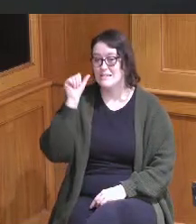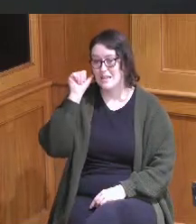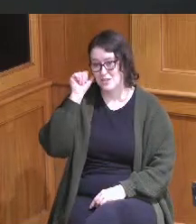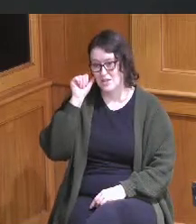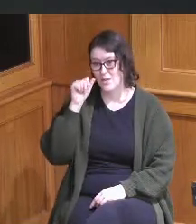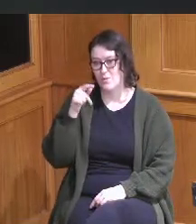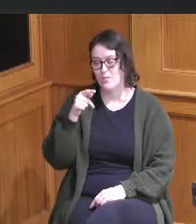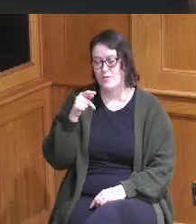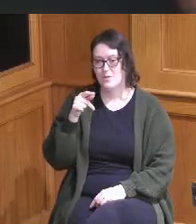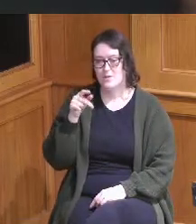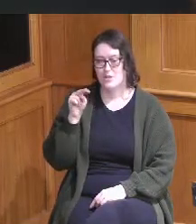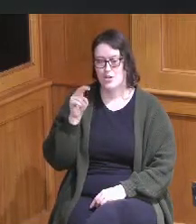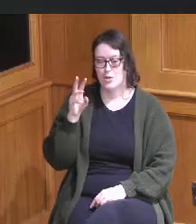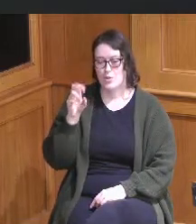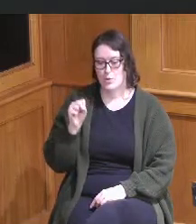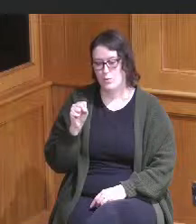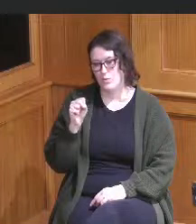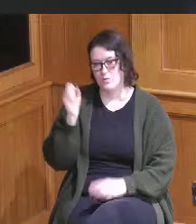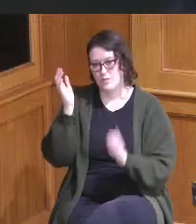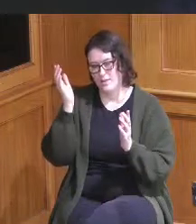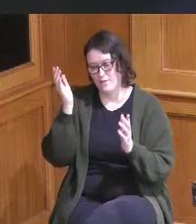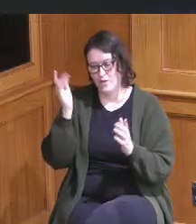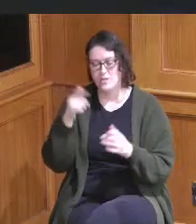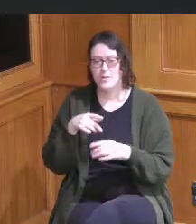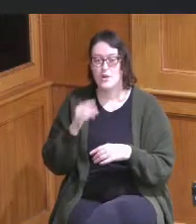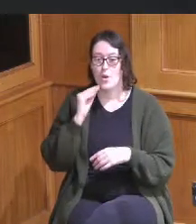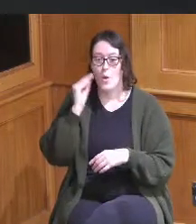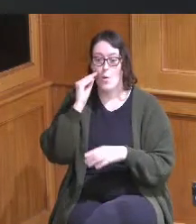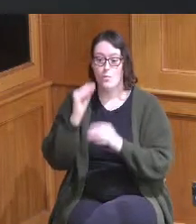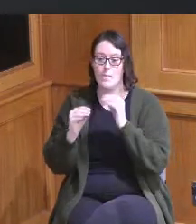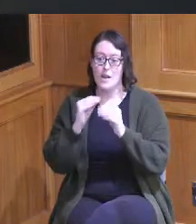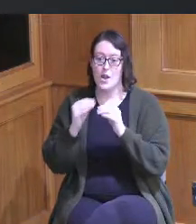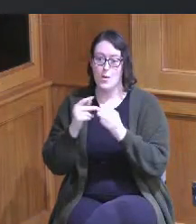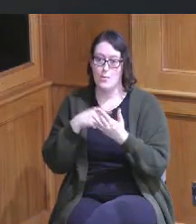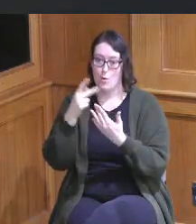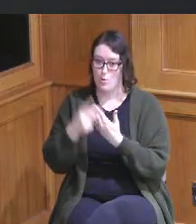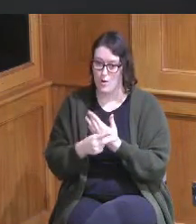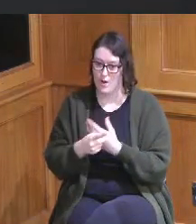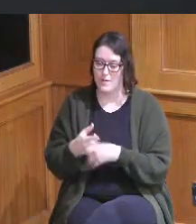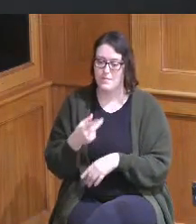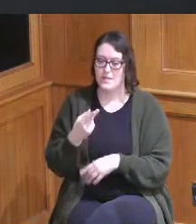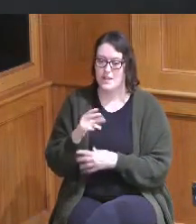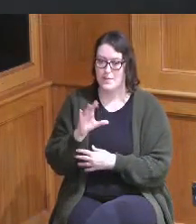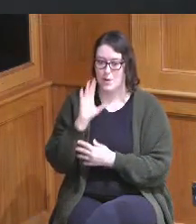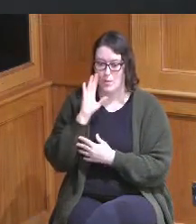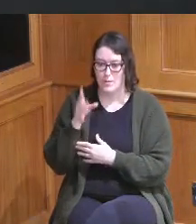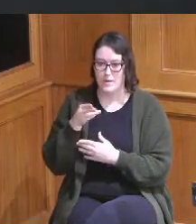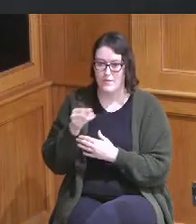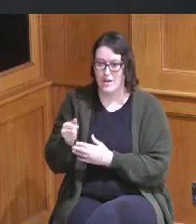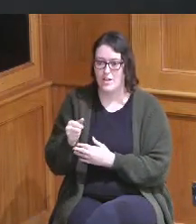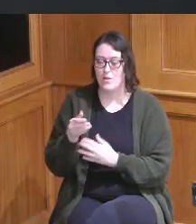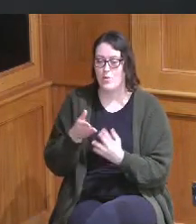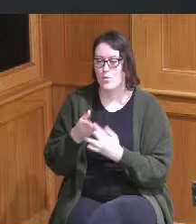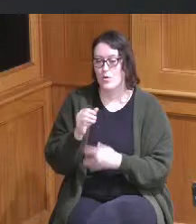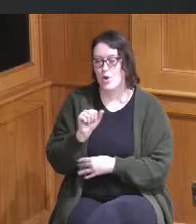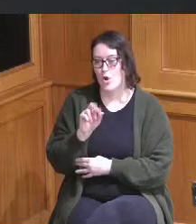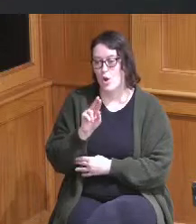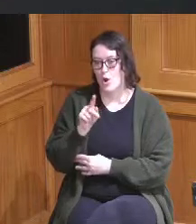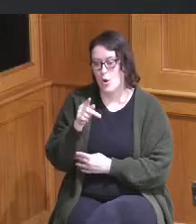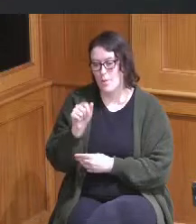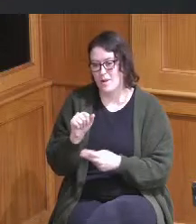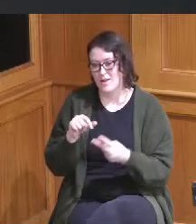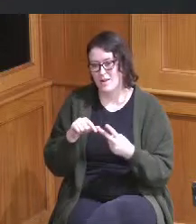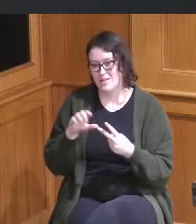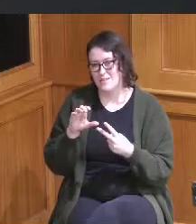about us launching a home repair program. This is a program that the county is funding through ARPA and CDBG dollars.